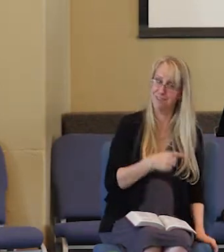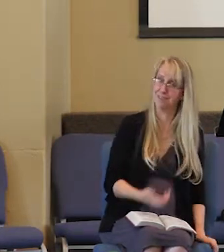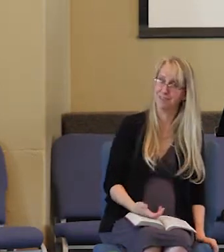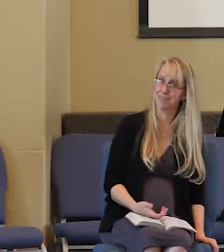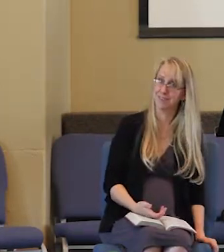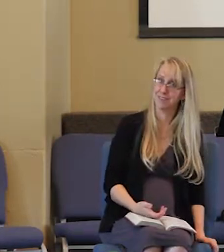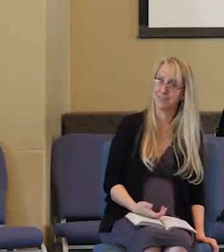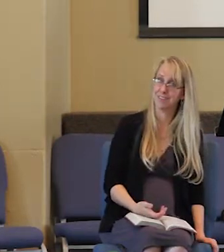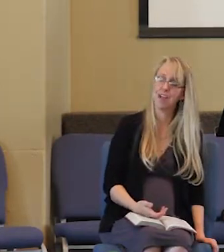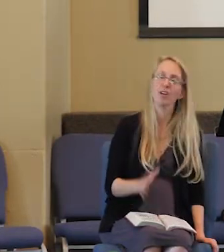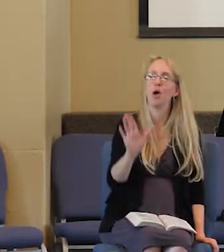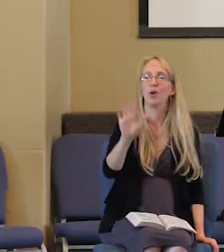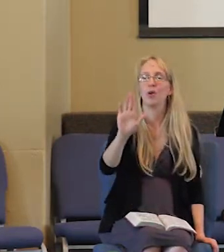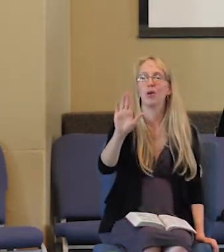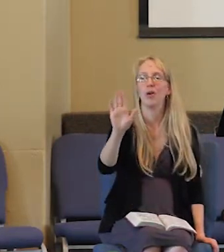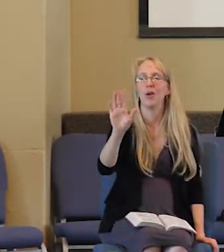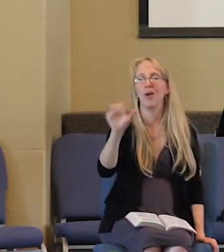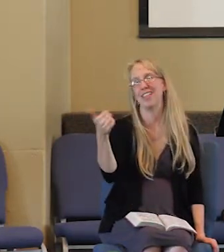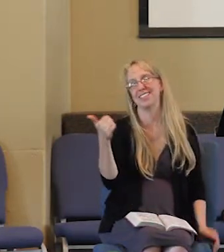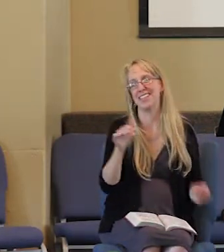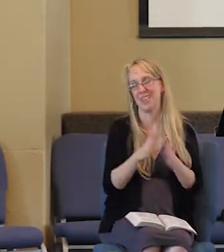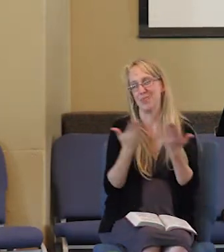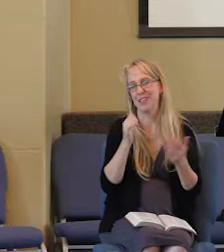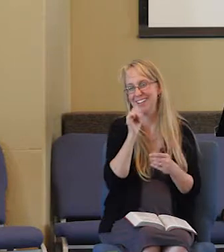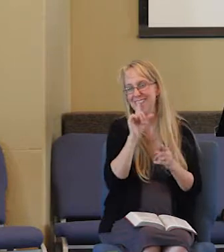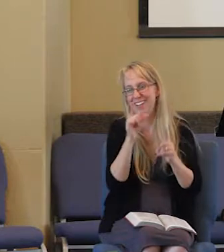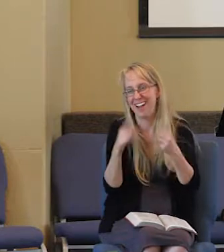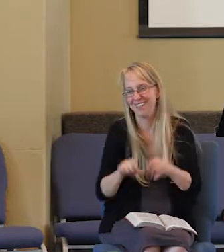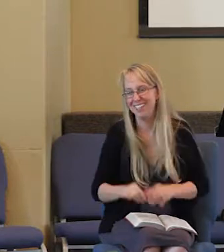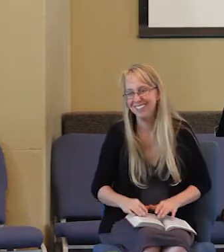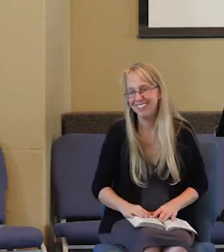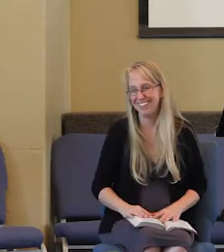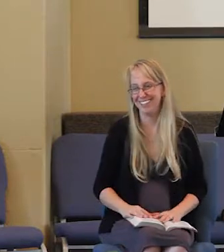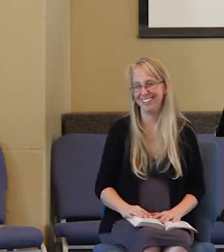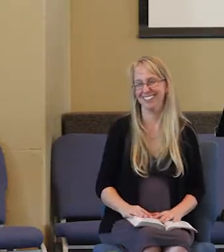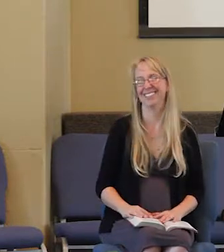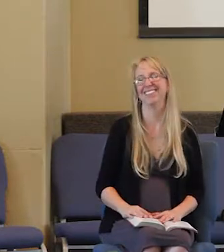with us. Oh, hold it, that's the other book.